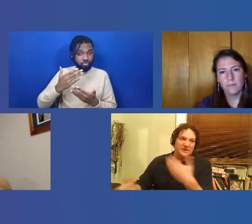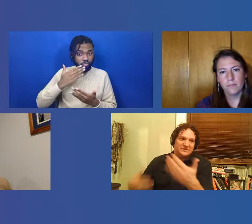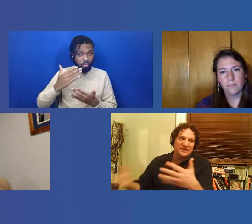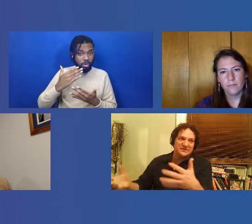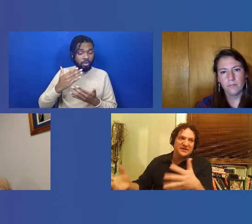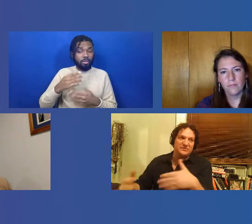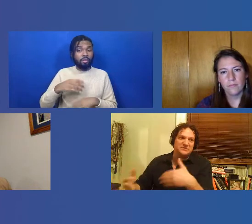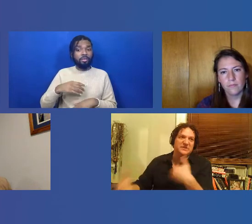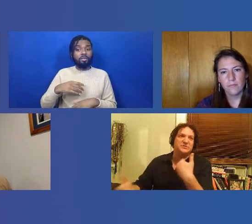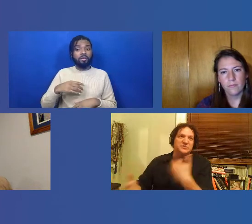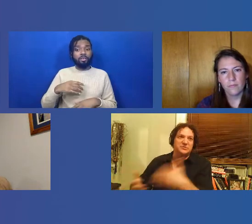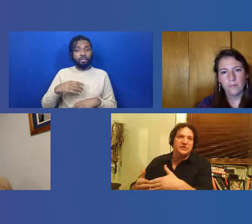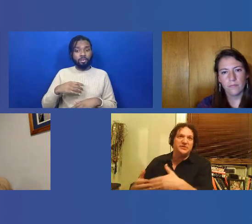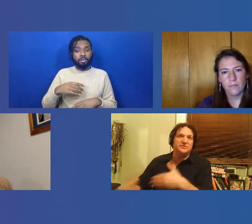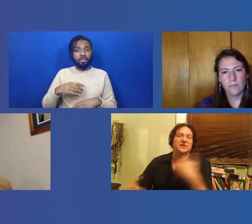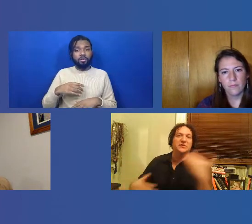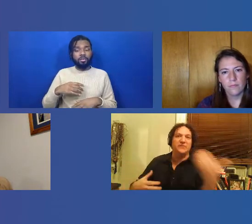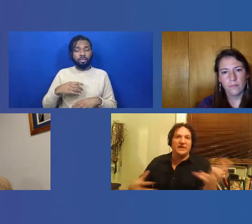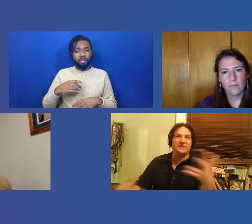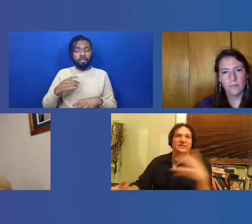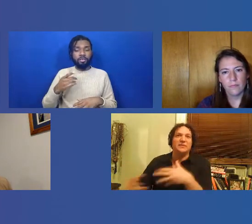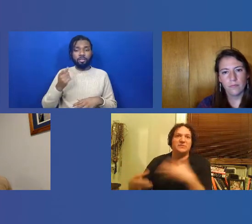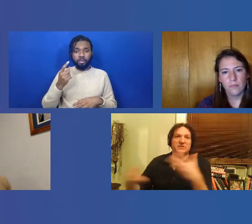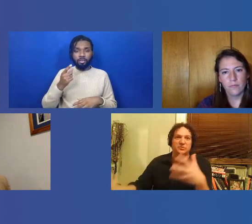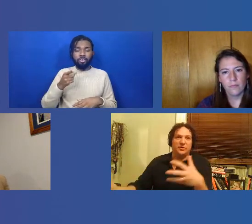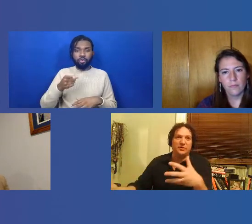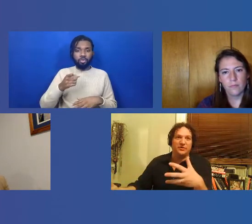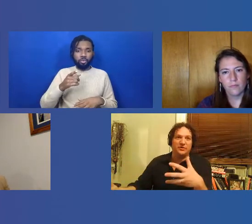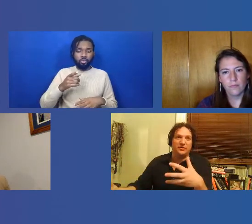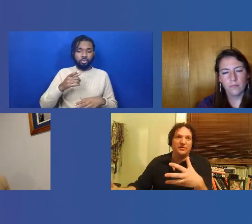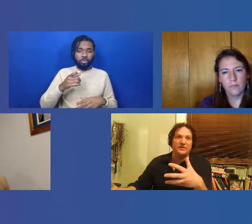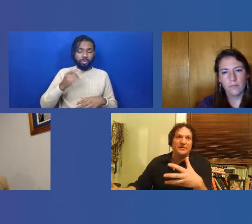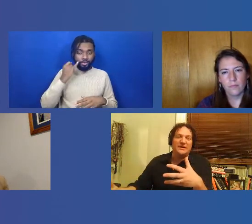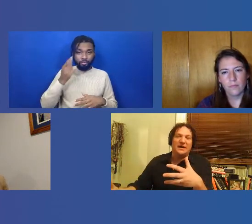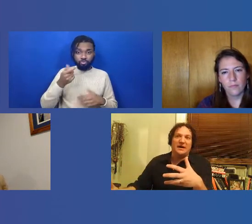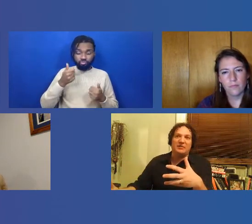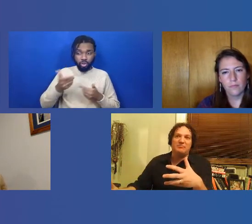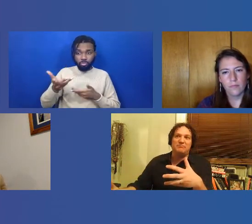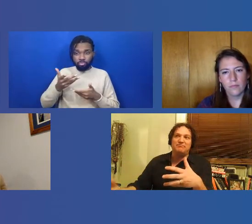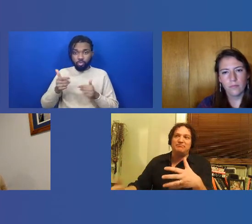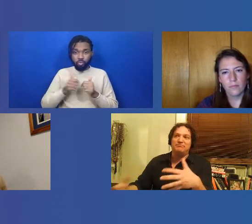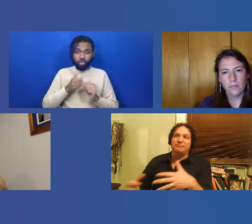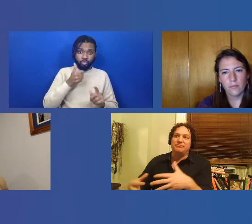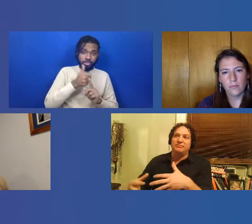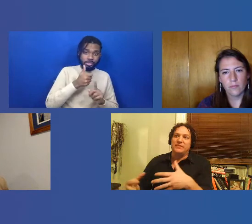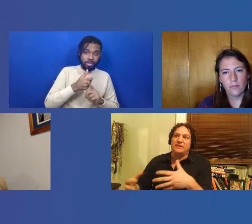in a tête-à-tête conversation between yourself and a potential partner,